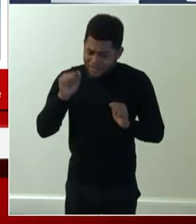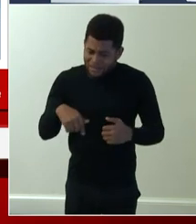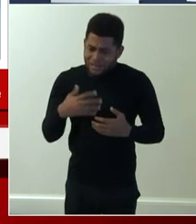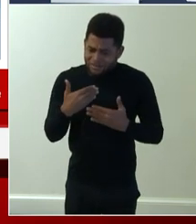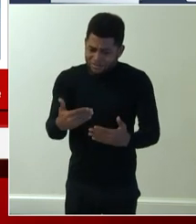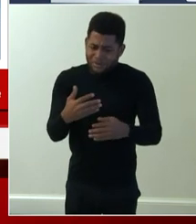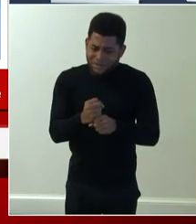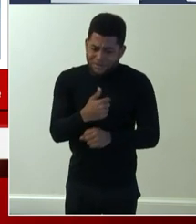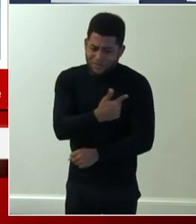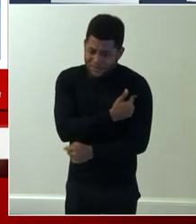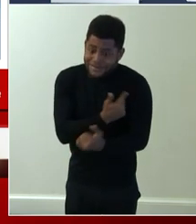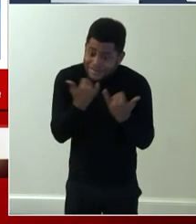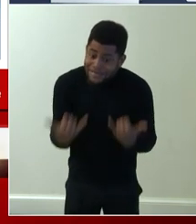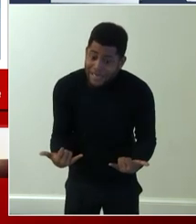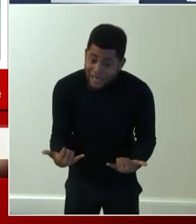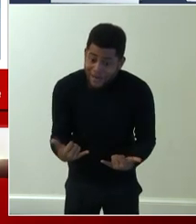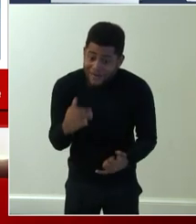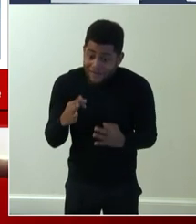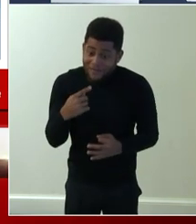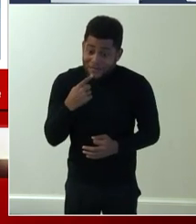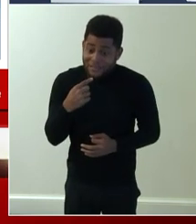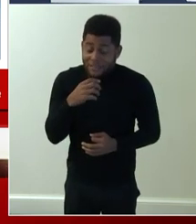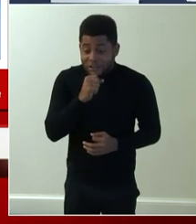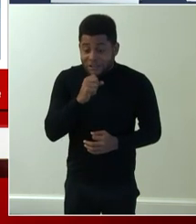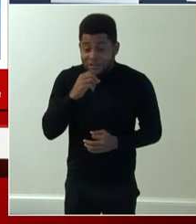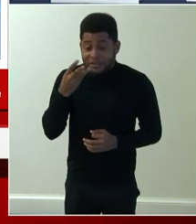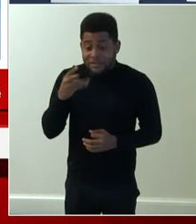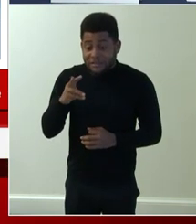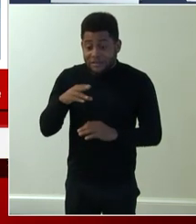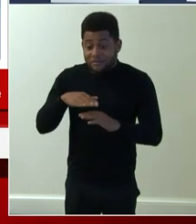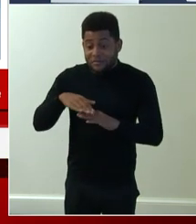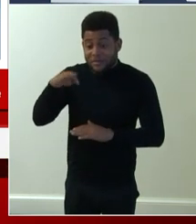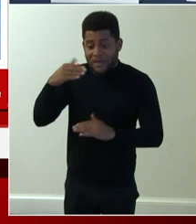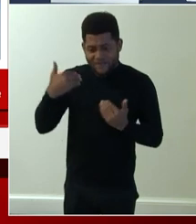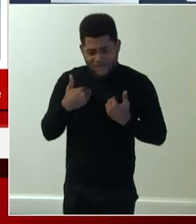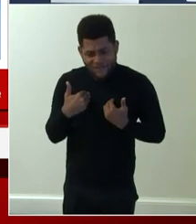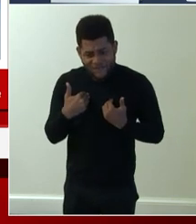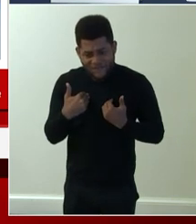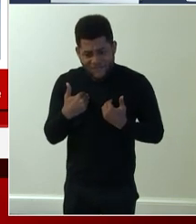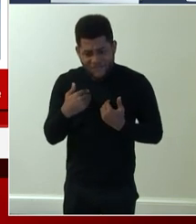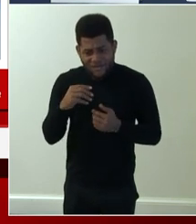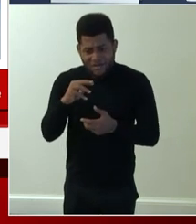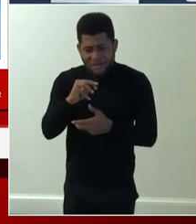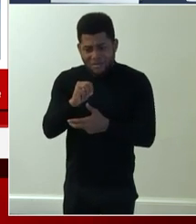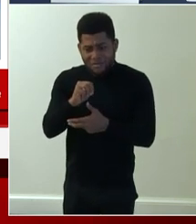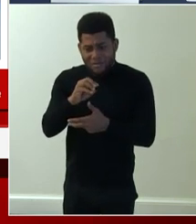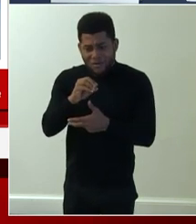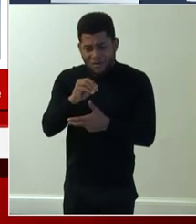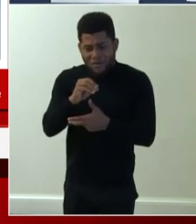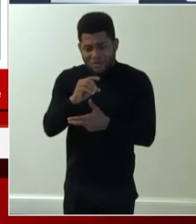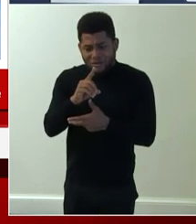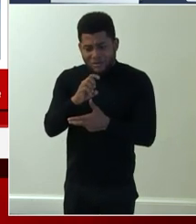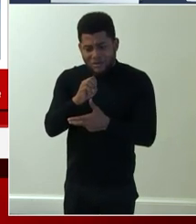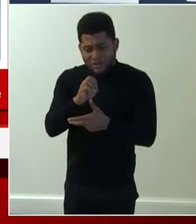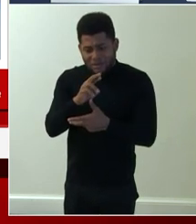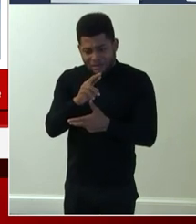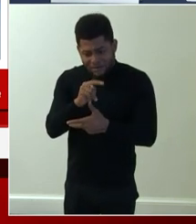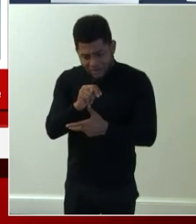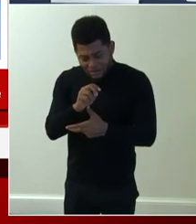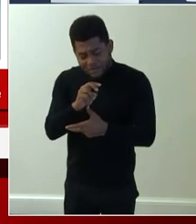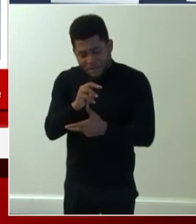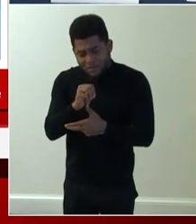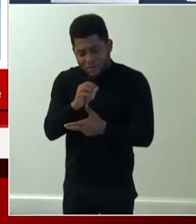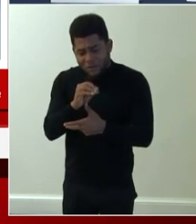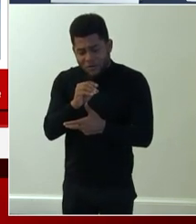now. If you are age 16 or over and had a Moderna or a Moderna or Pfizer what's the date today, before June